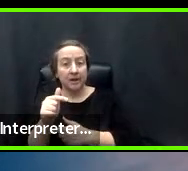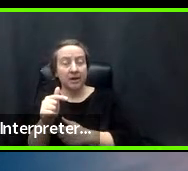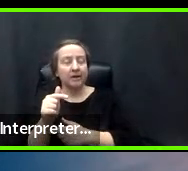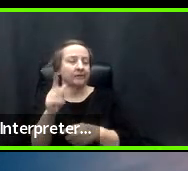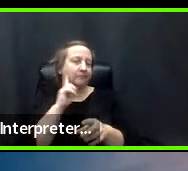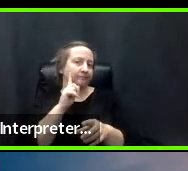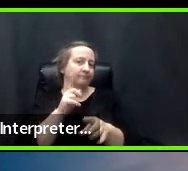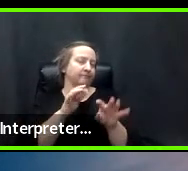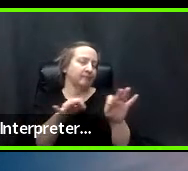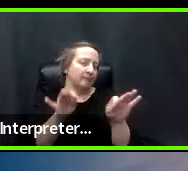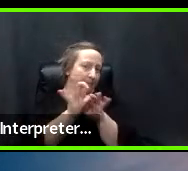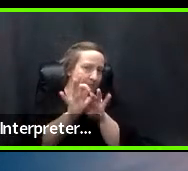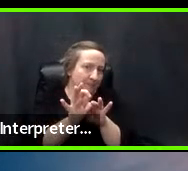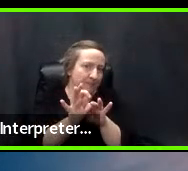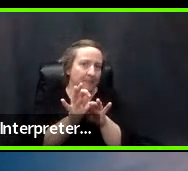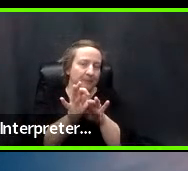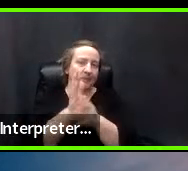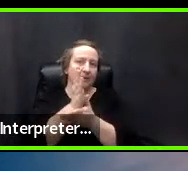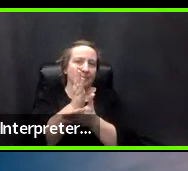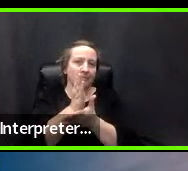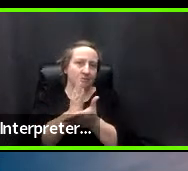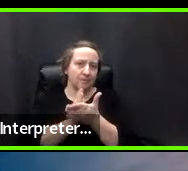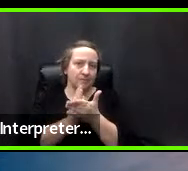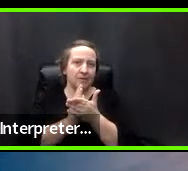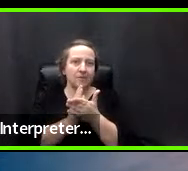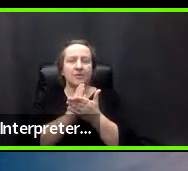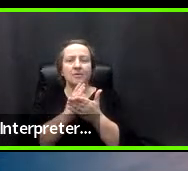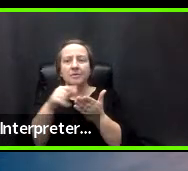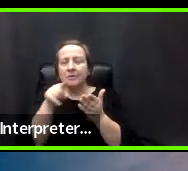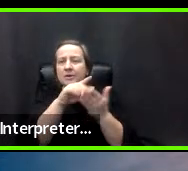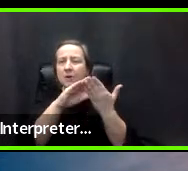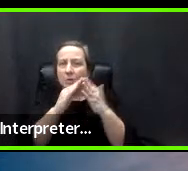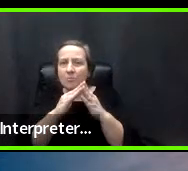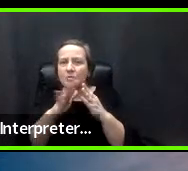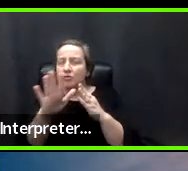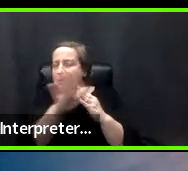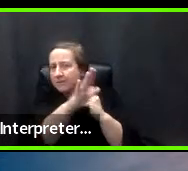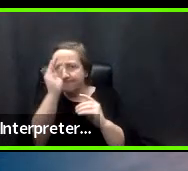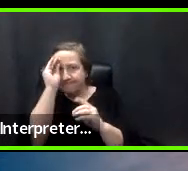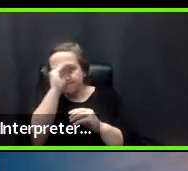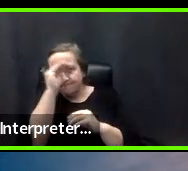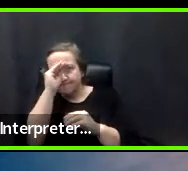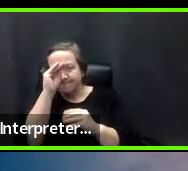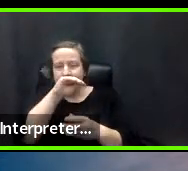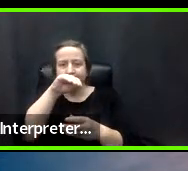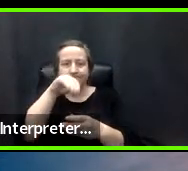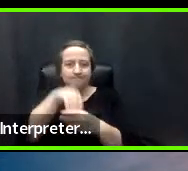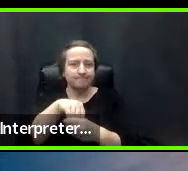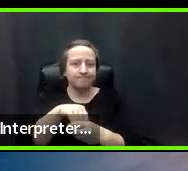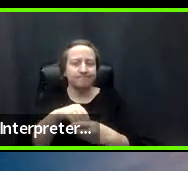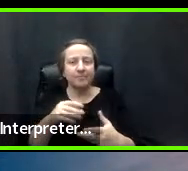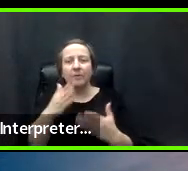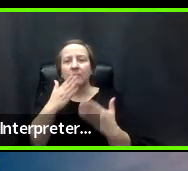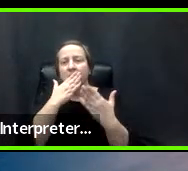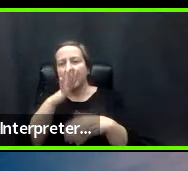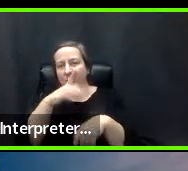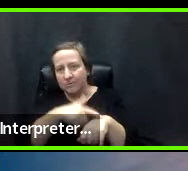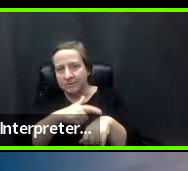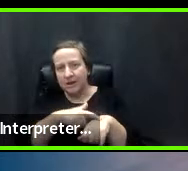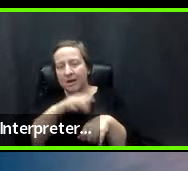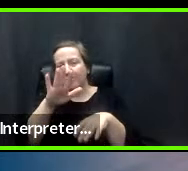important vehicle to get the community's voice heard. So once again, thank you for your time and